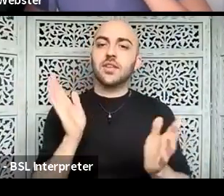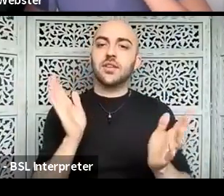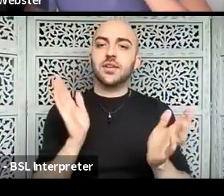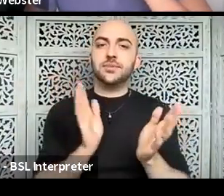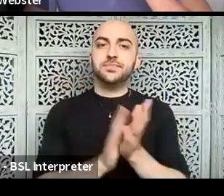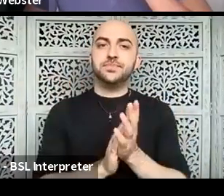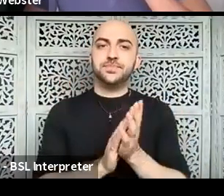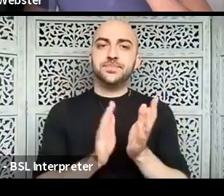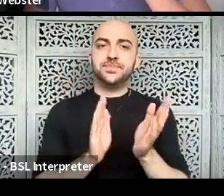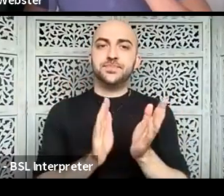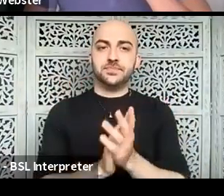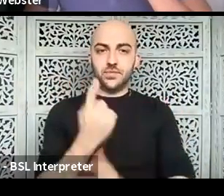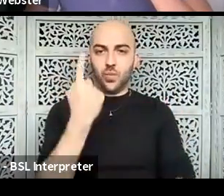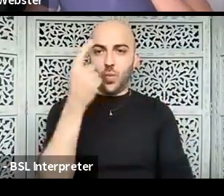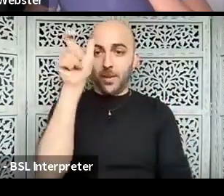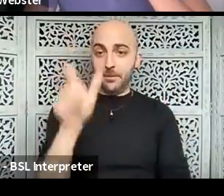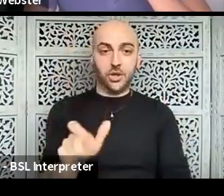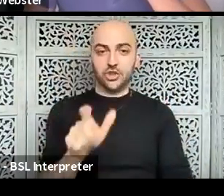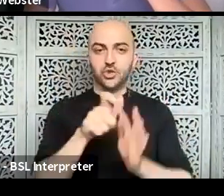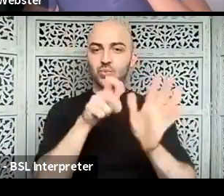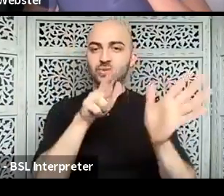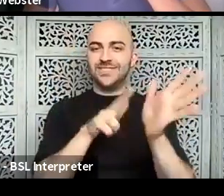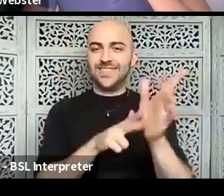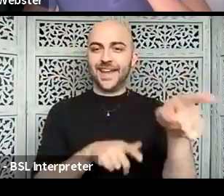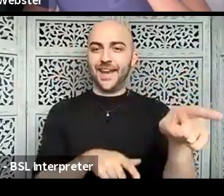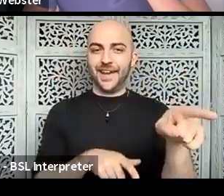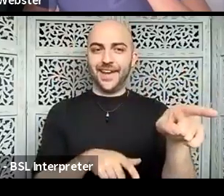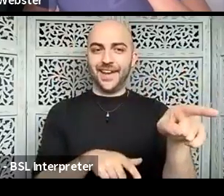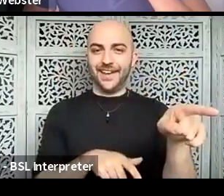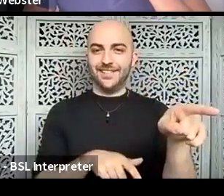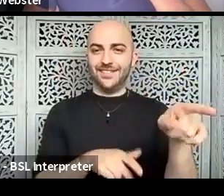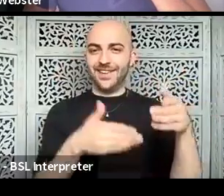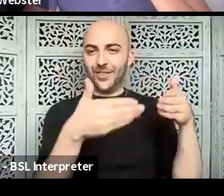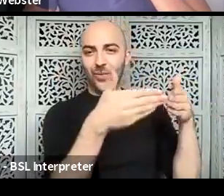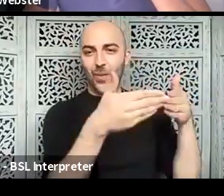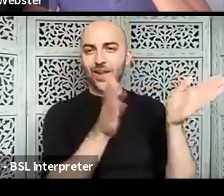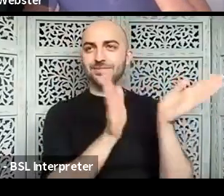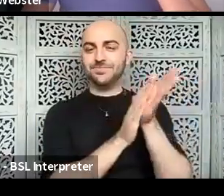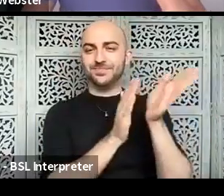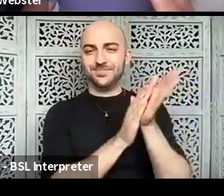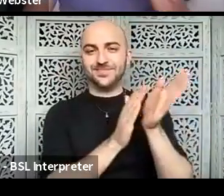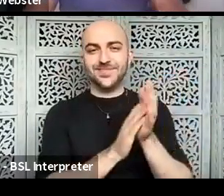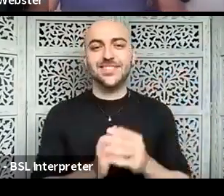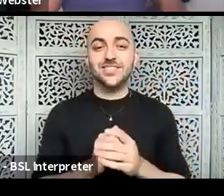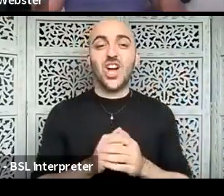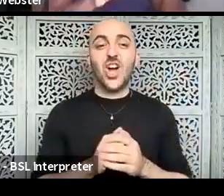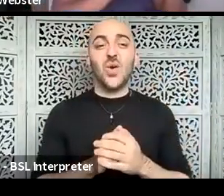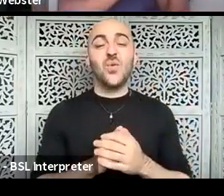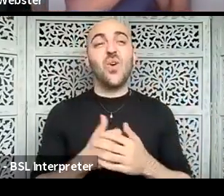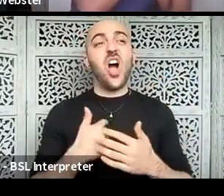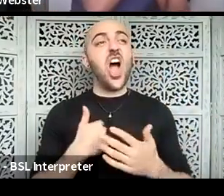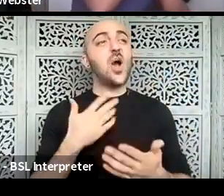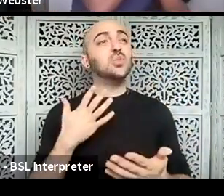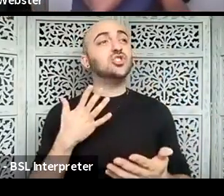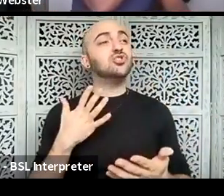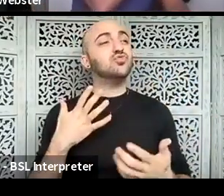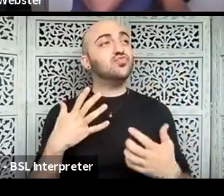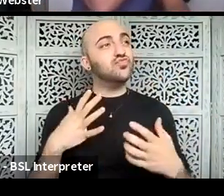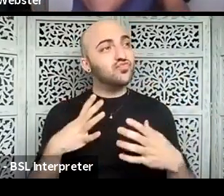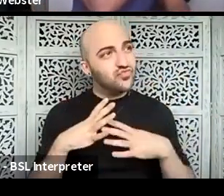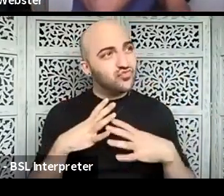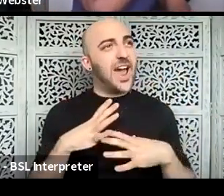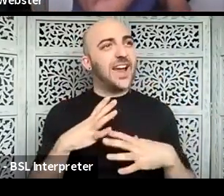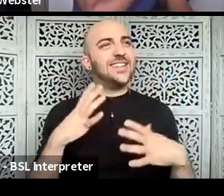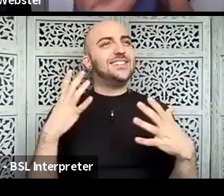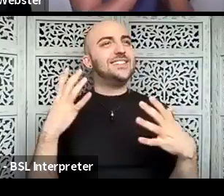of Dean in the corner. So yeah, that's where I was. I was ready to do something